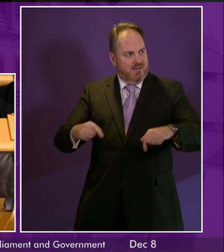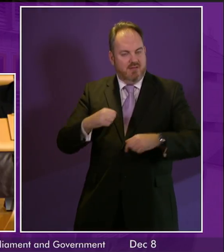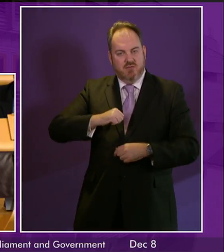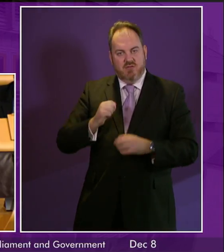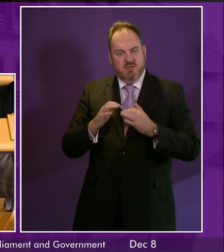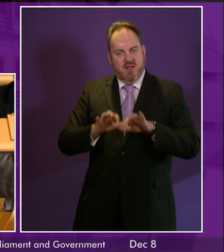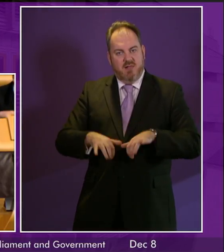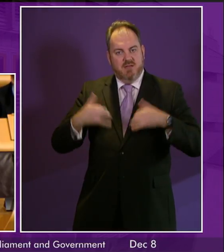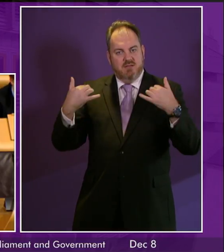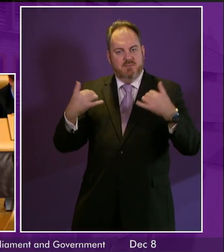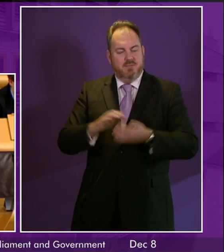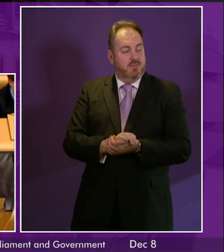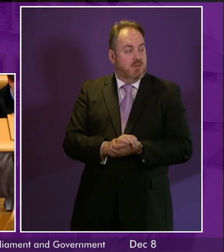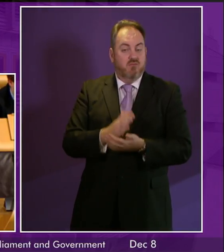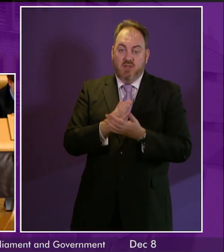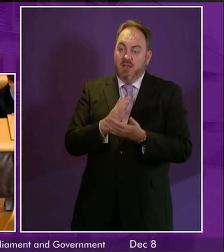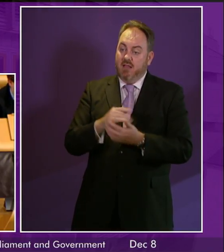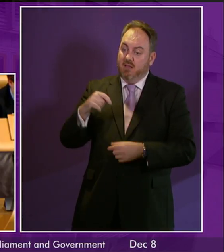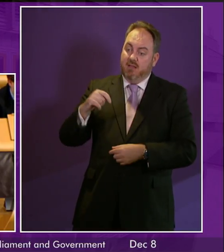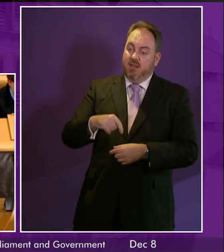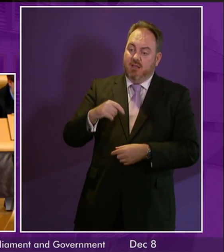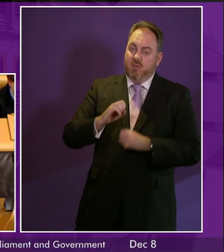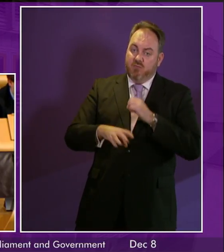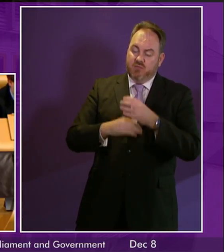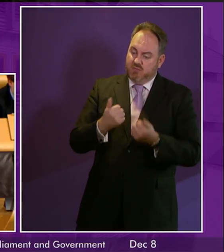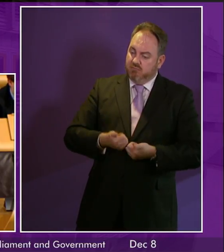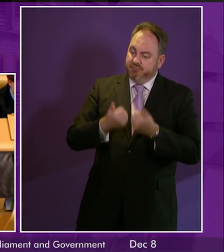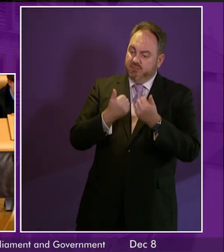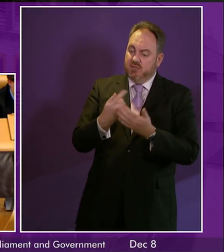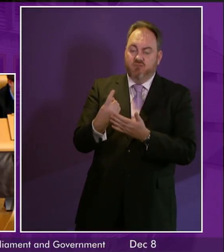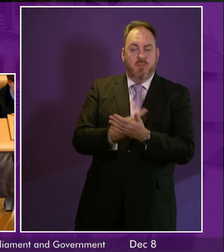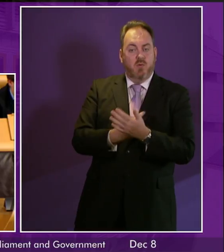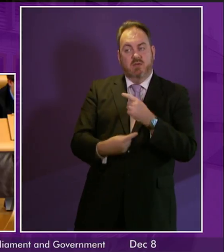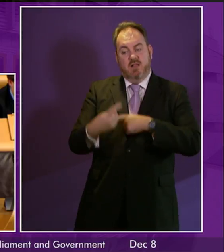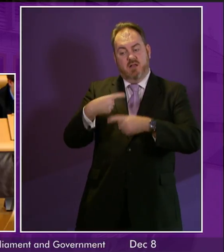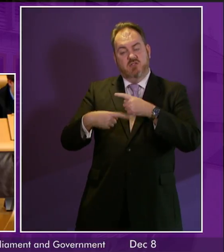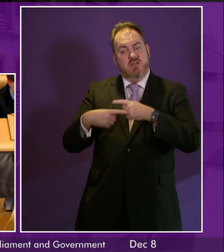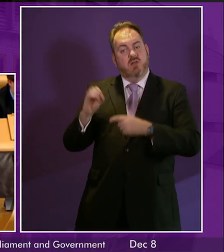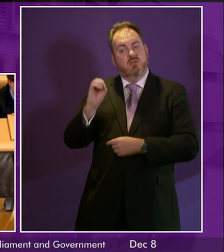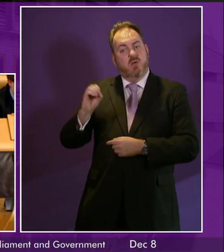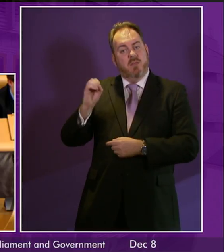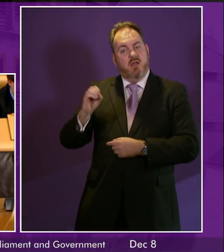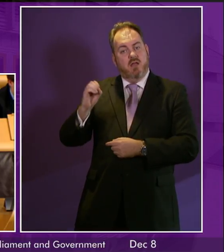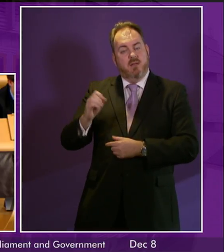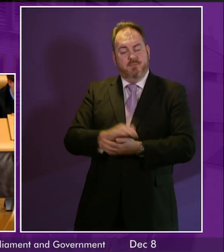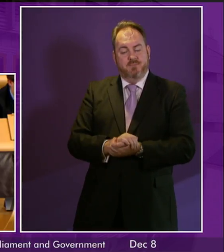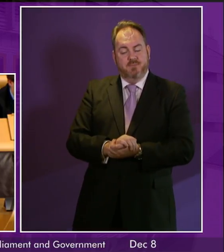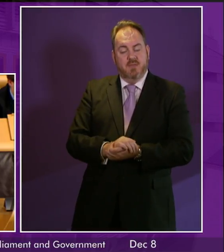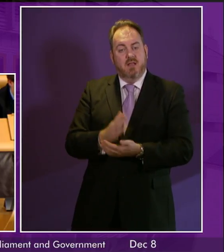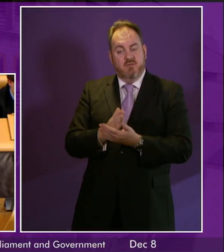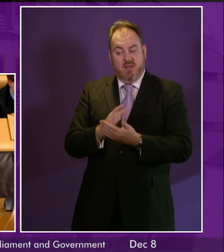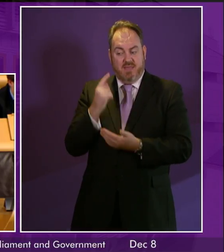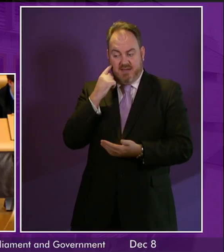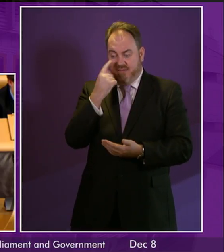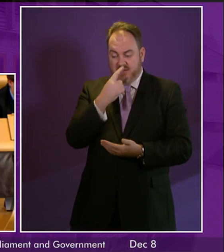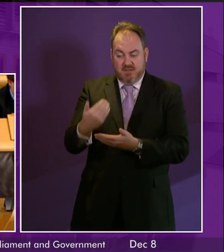Further Powers Committee, which produced a very helpful report on these issues in October last year. When taking evidence for its report, that